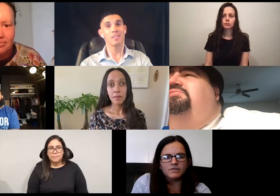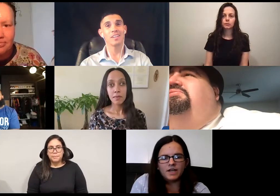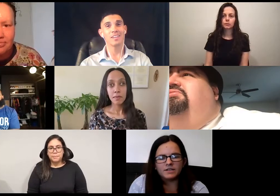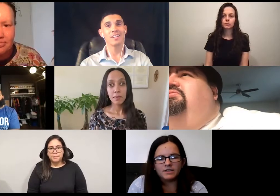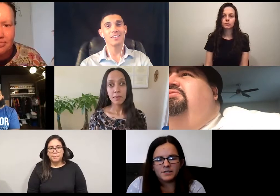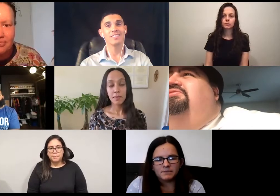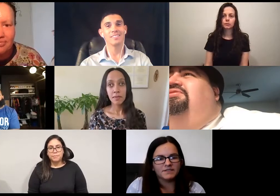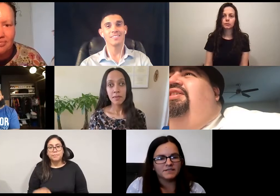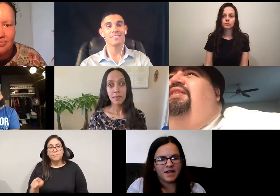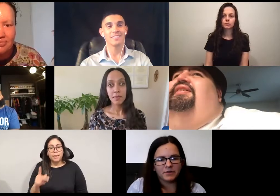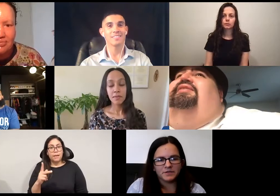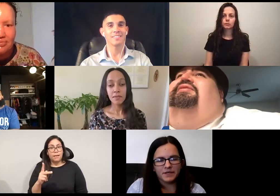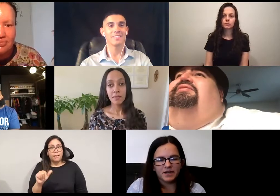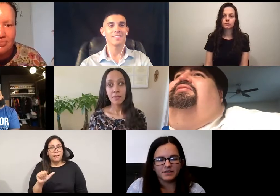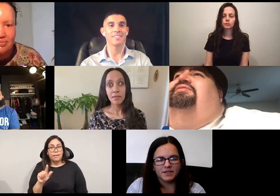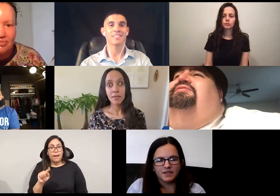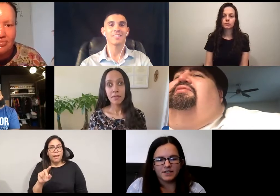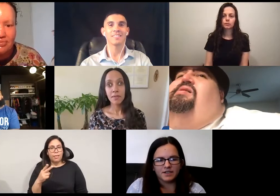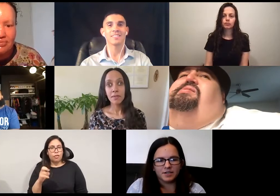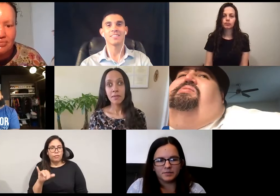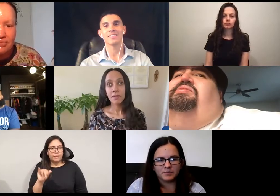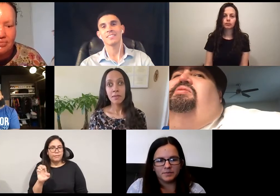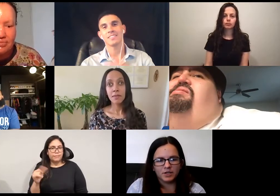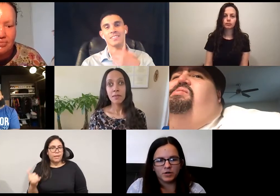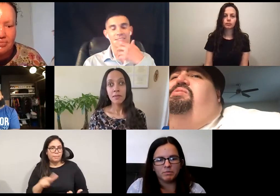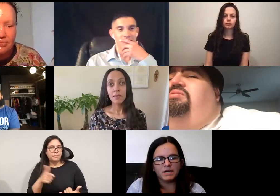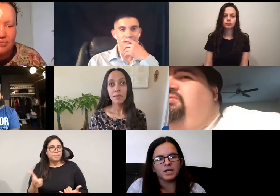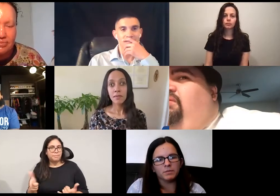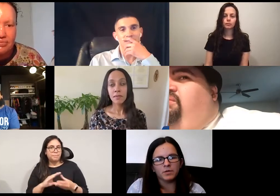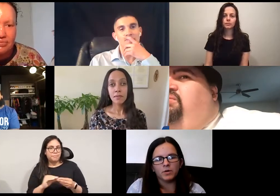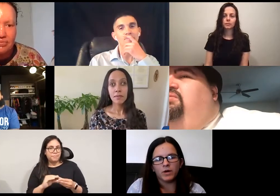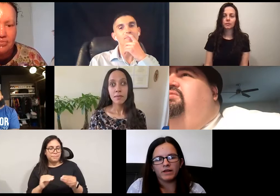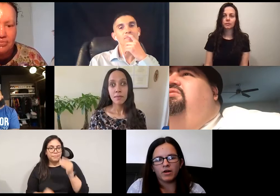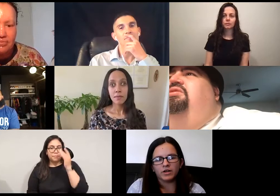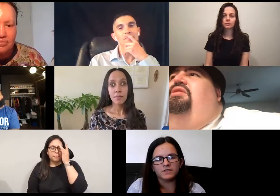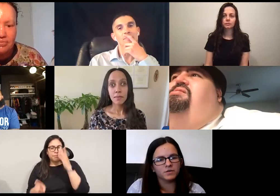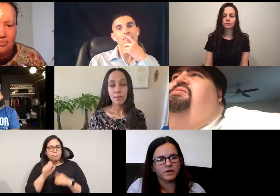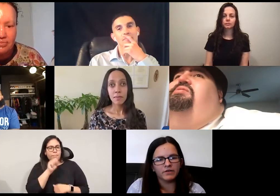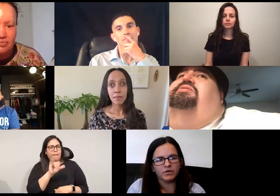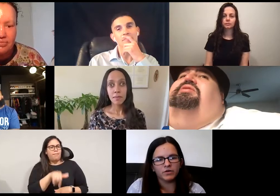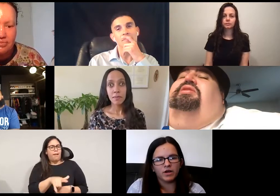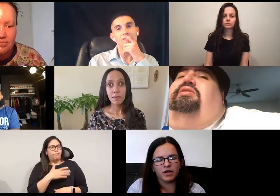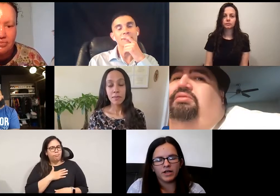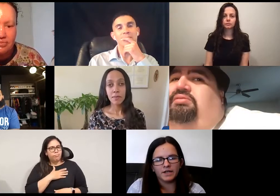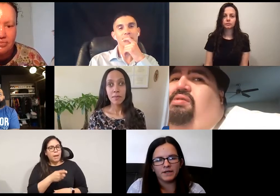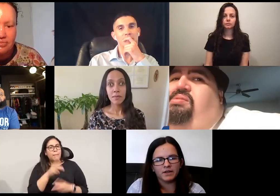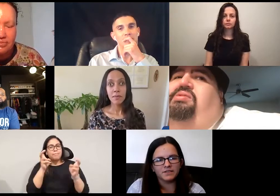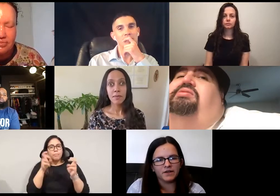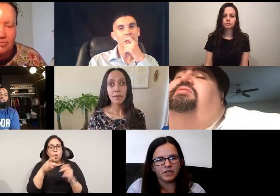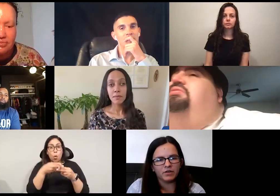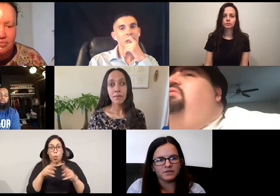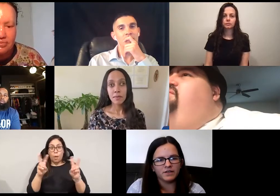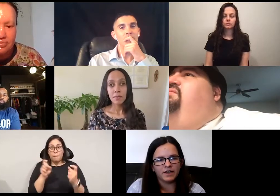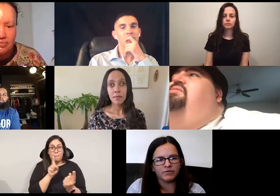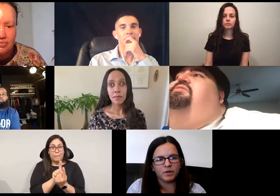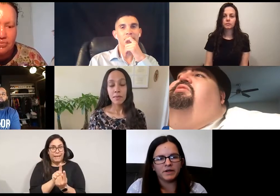I love that. This is Catherine speaking. You know, meeting people where they are. Anybody else have